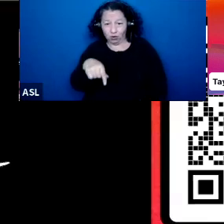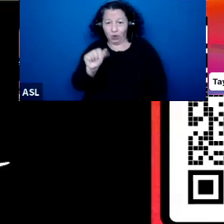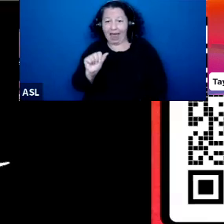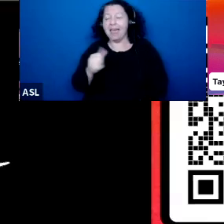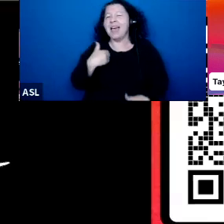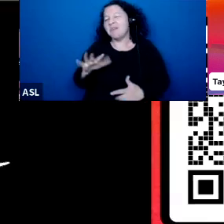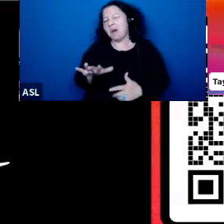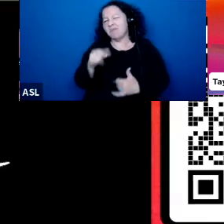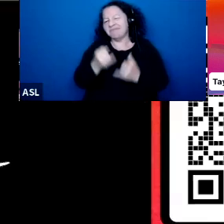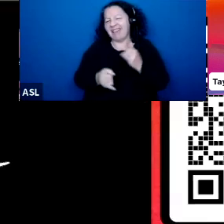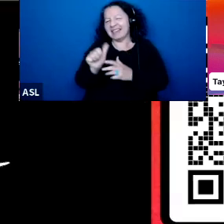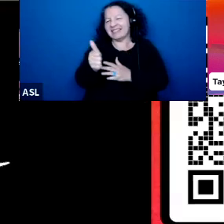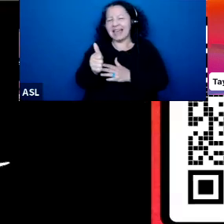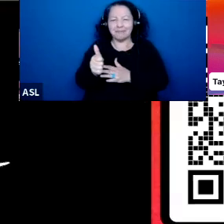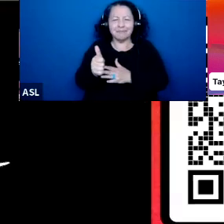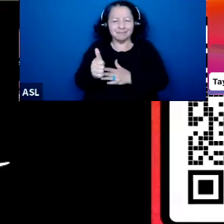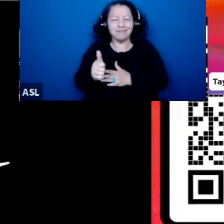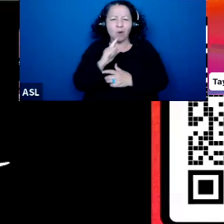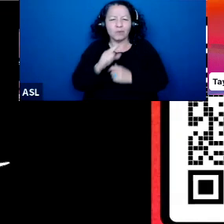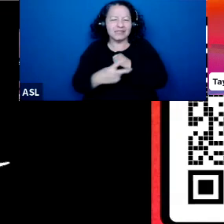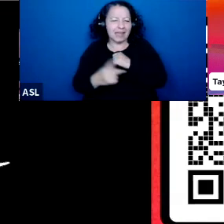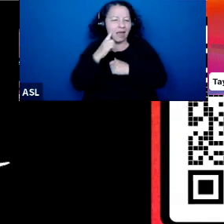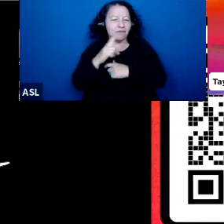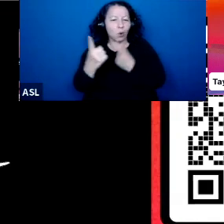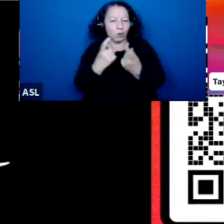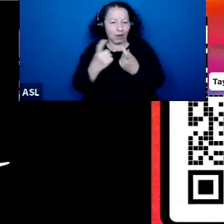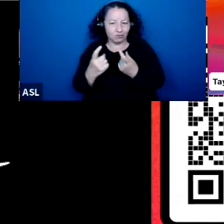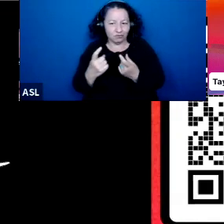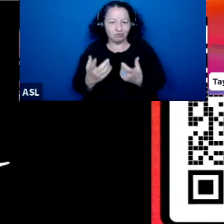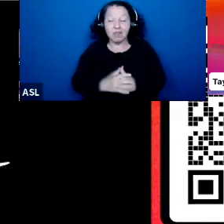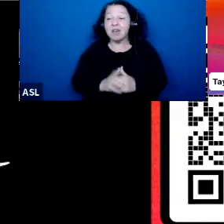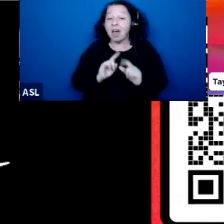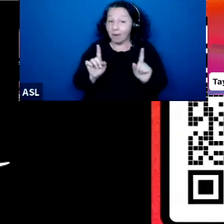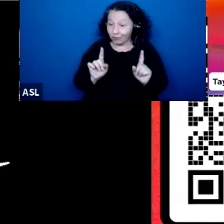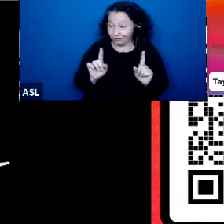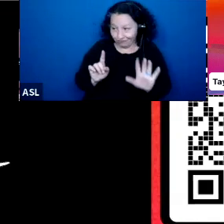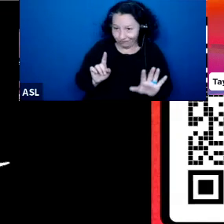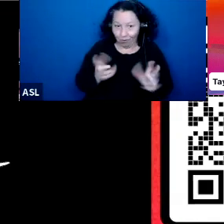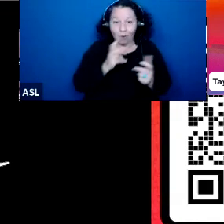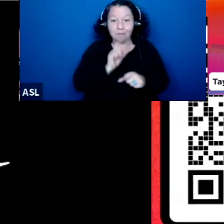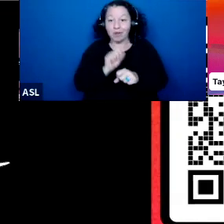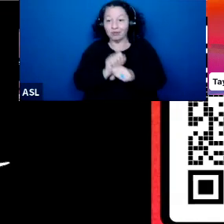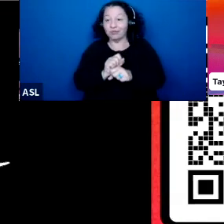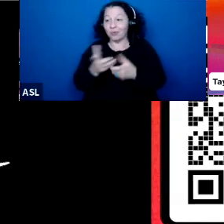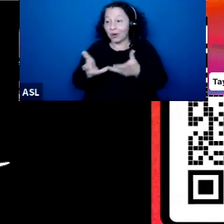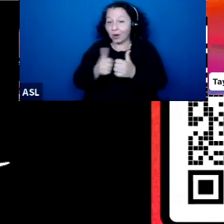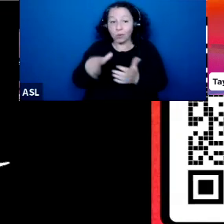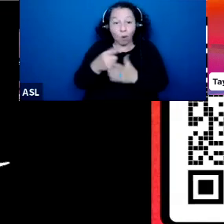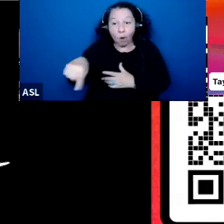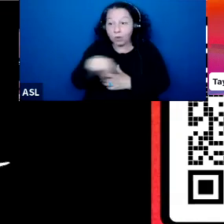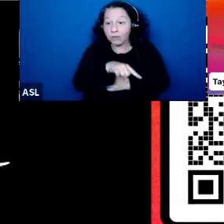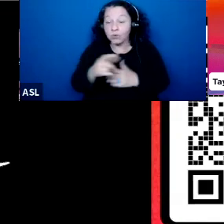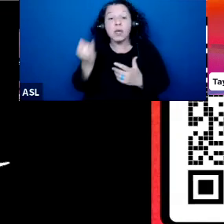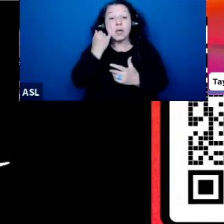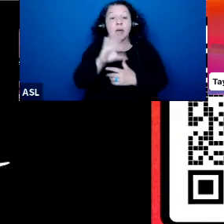questions. However, because we want to make sure we're interacting with all of you, if your question comes up and it